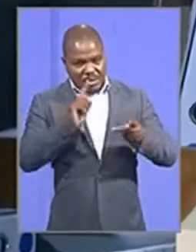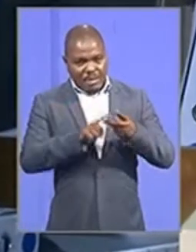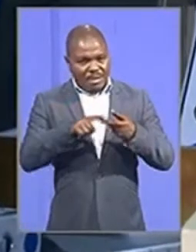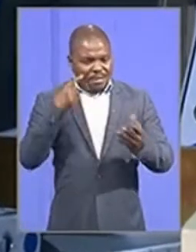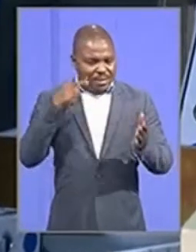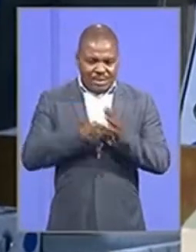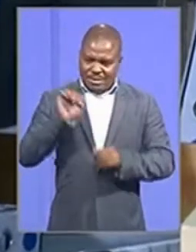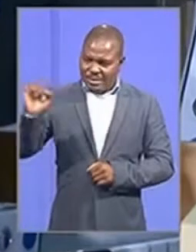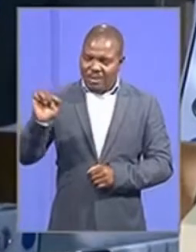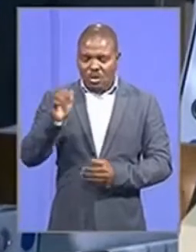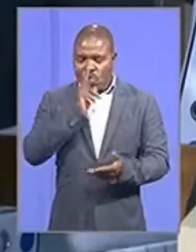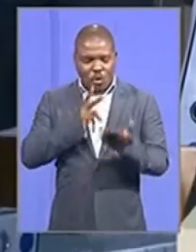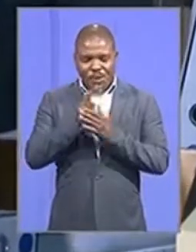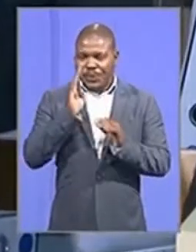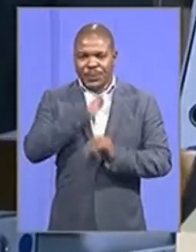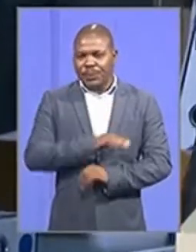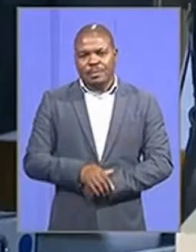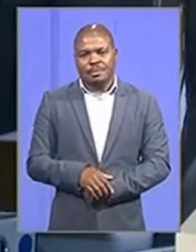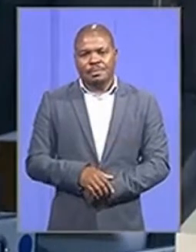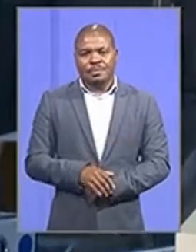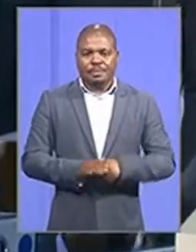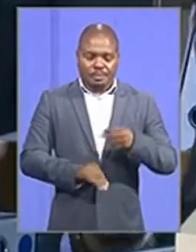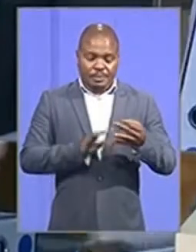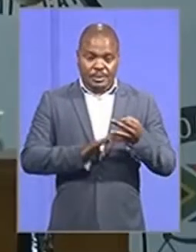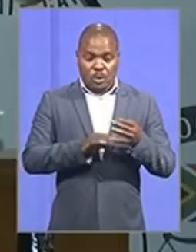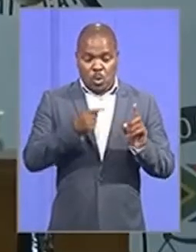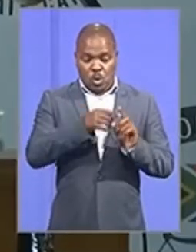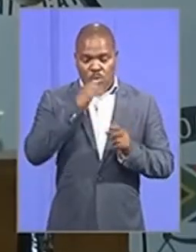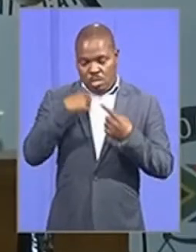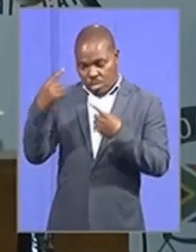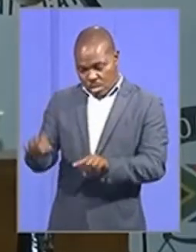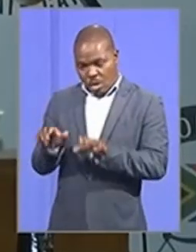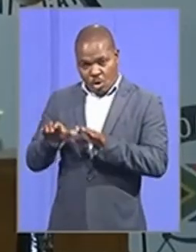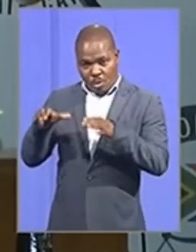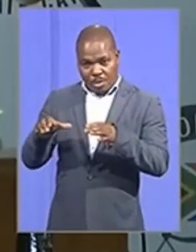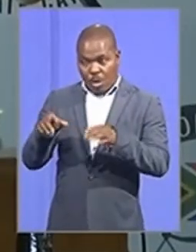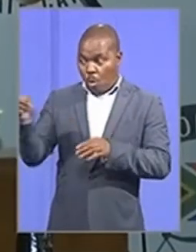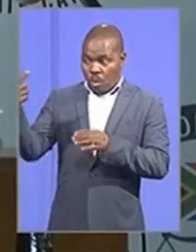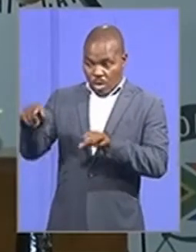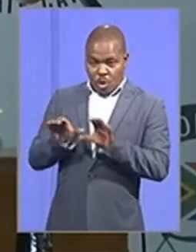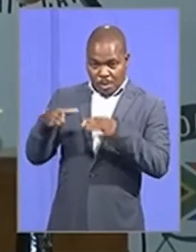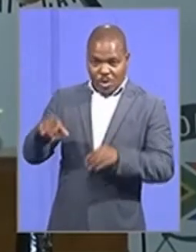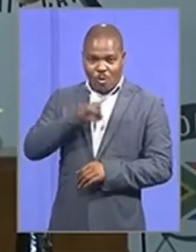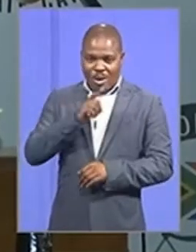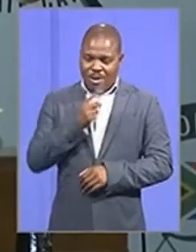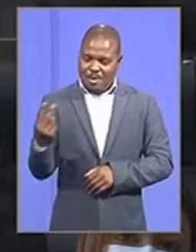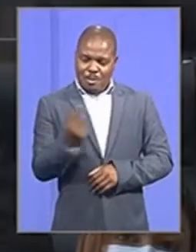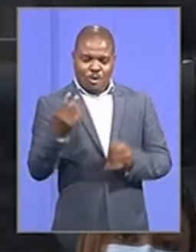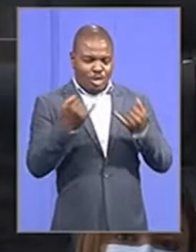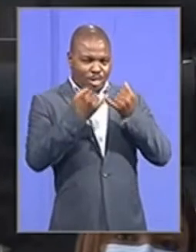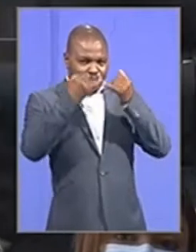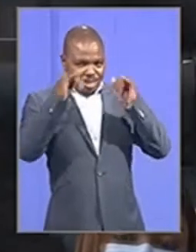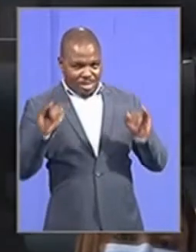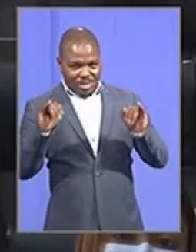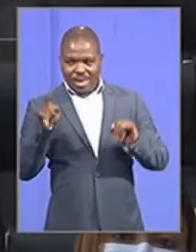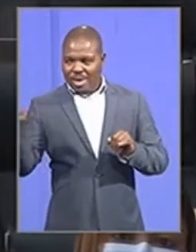sena boammaaruri. A re go tlhagelwa ga gagwe kwa khomisheneng e ne e le ka ntlha ya gore kgaogano kana go tlhalana ga bana ga wa diragala ka moo